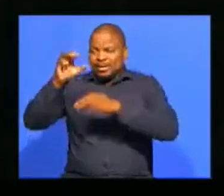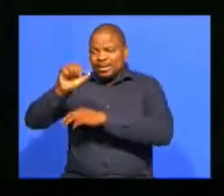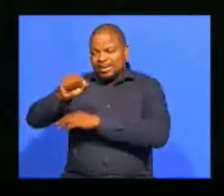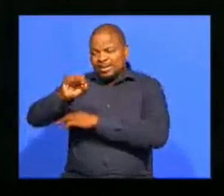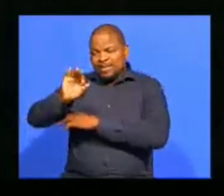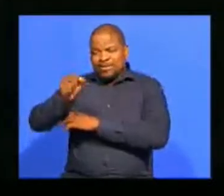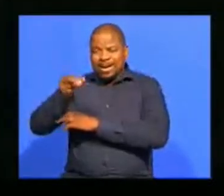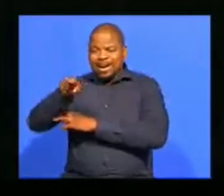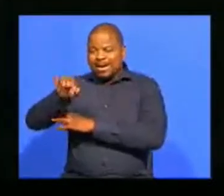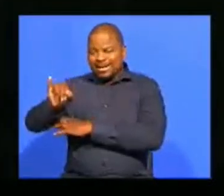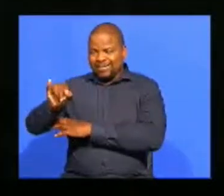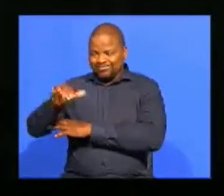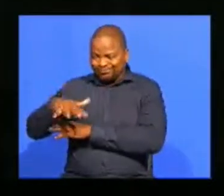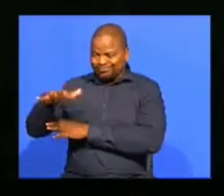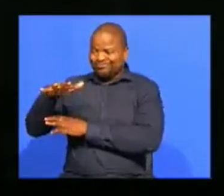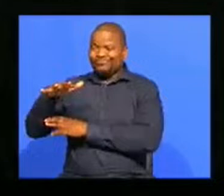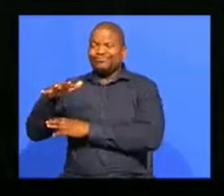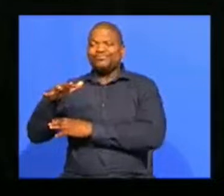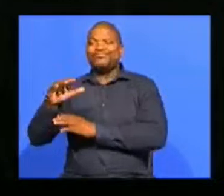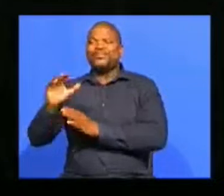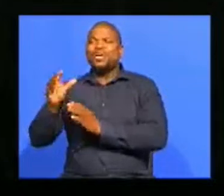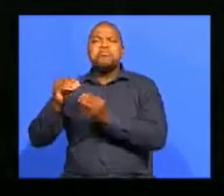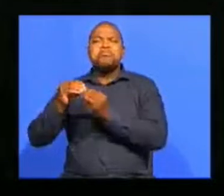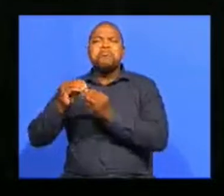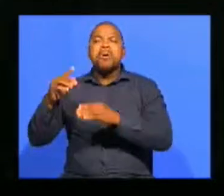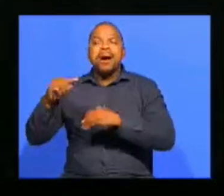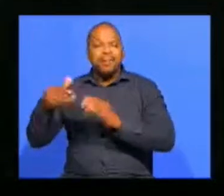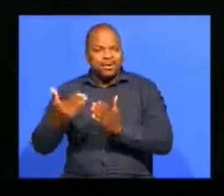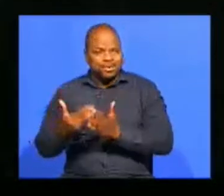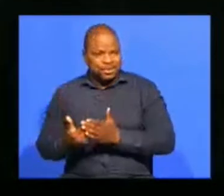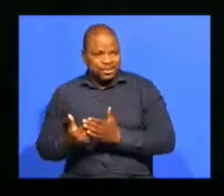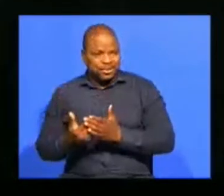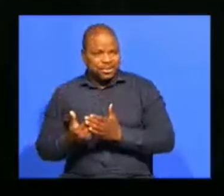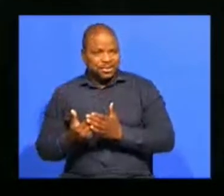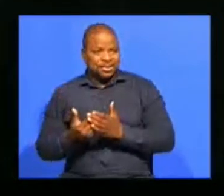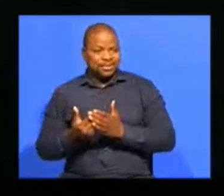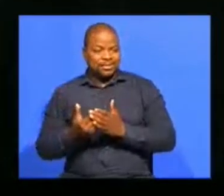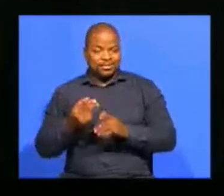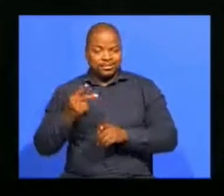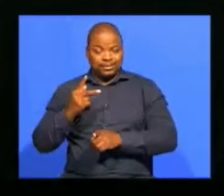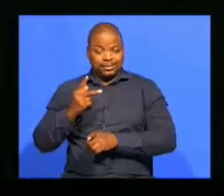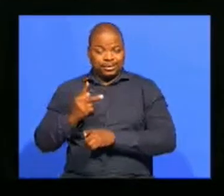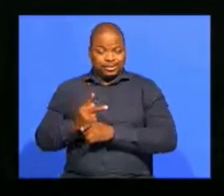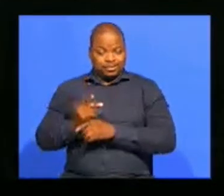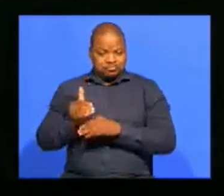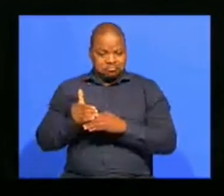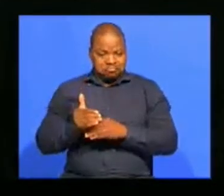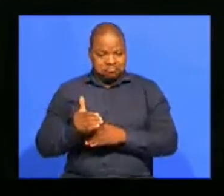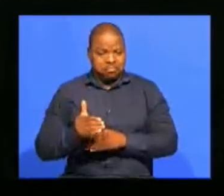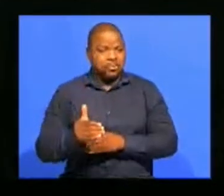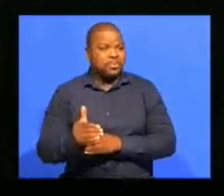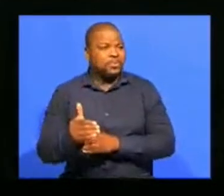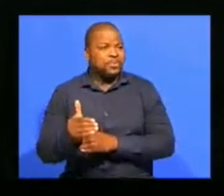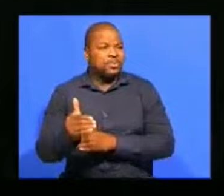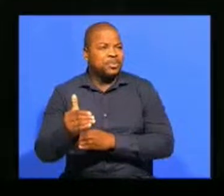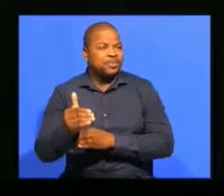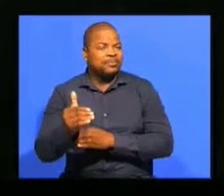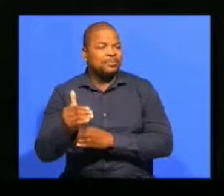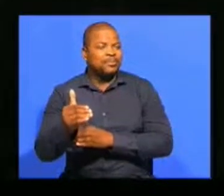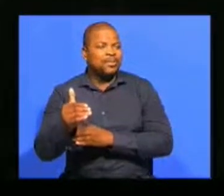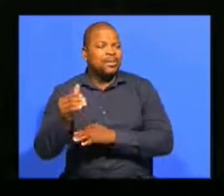safari-based, and we pride ourselves a lot, consistent with maintaining our the